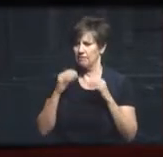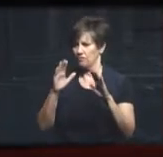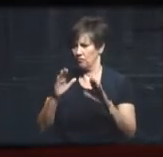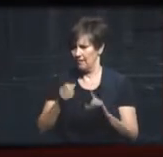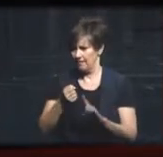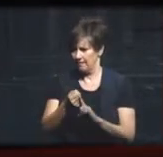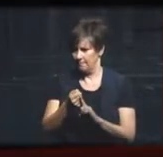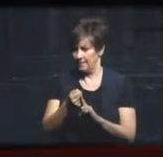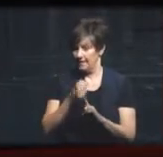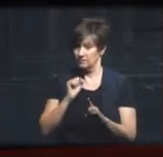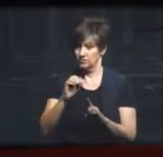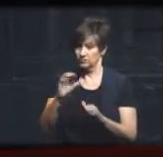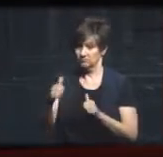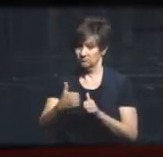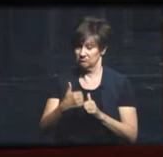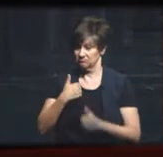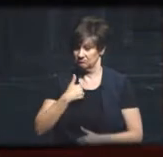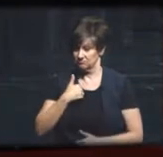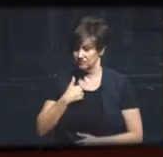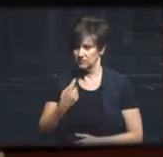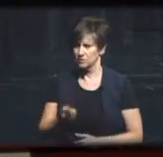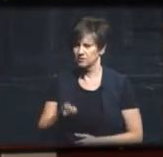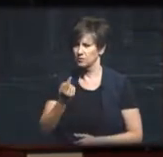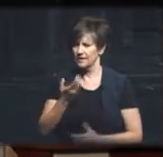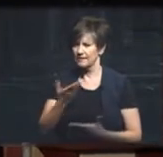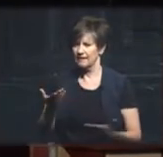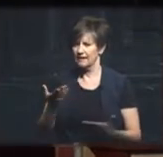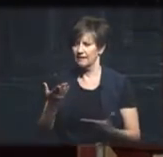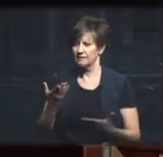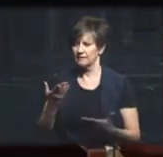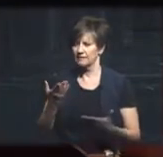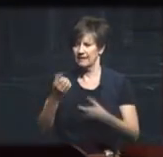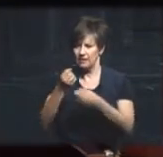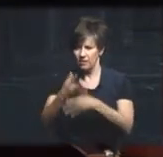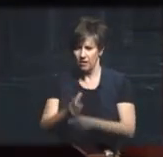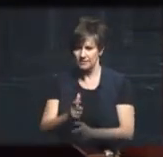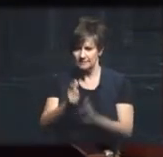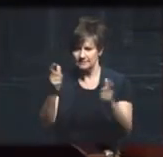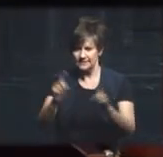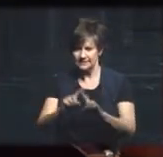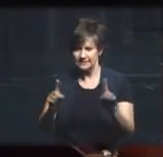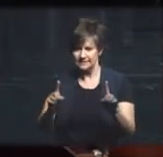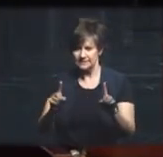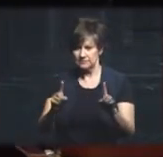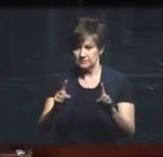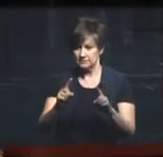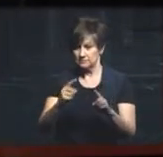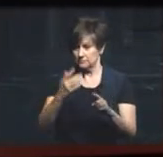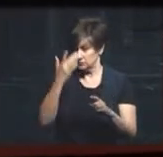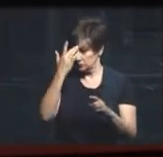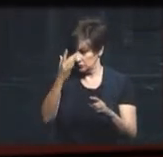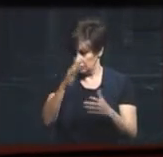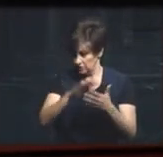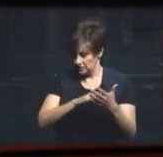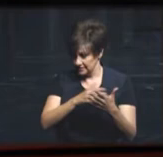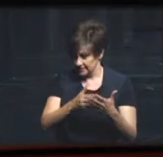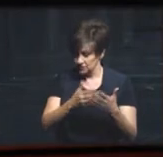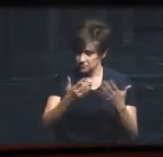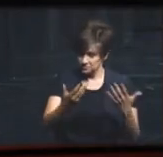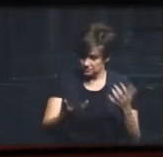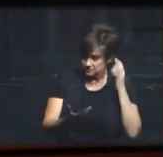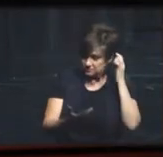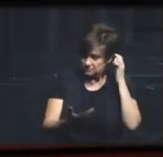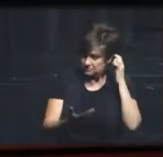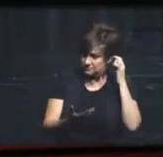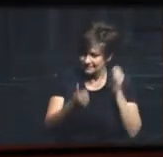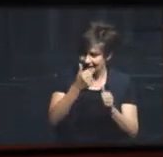so we've really challenged ourselves. What's the one thing that can make the most difference? Creating smarter schedules is going to be about every student in their